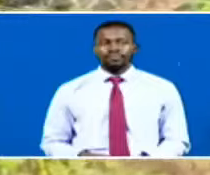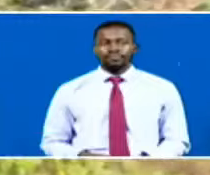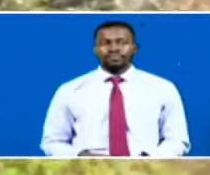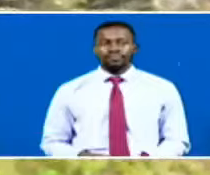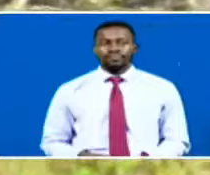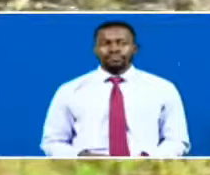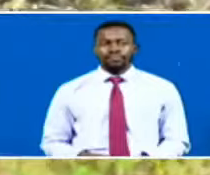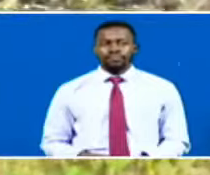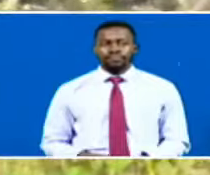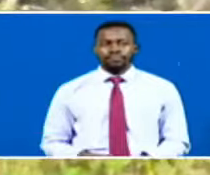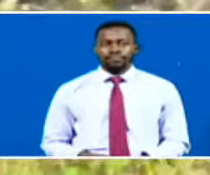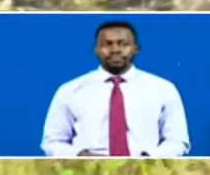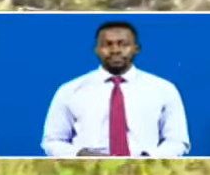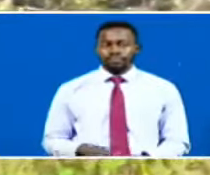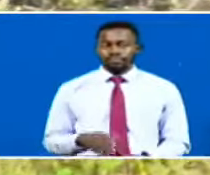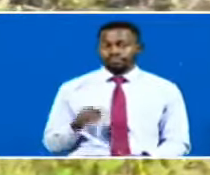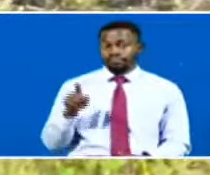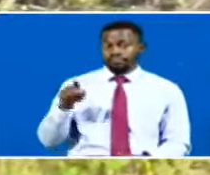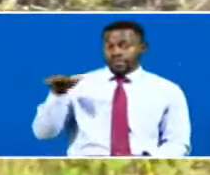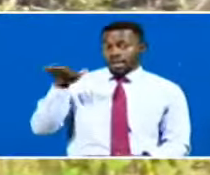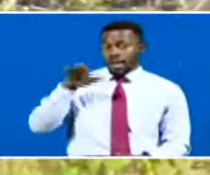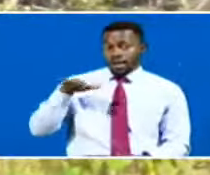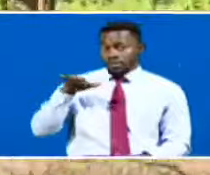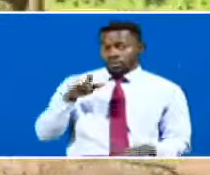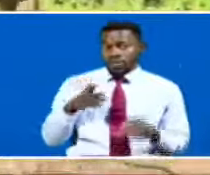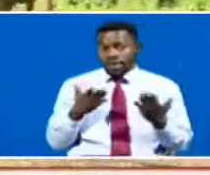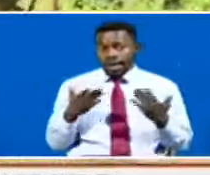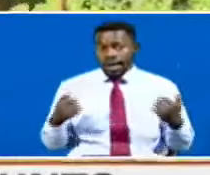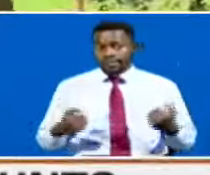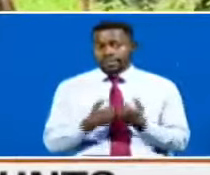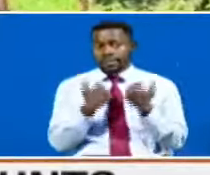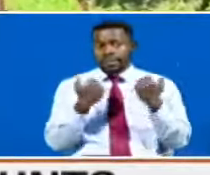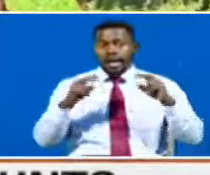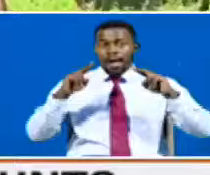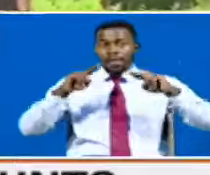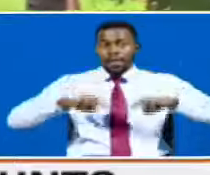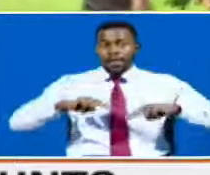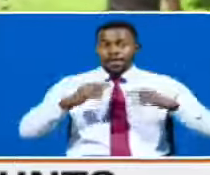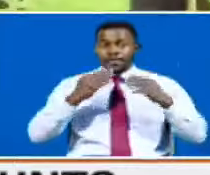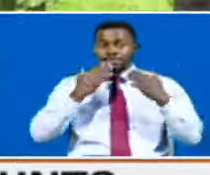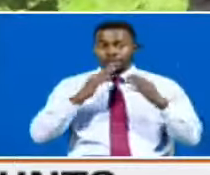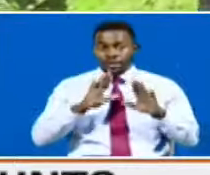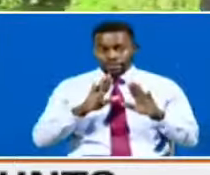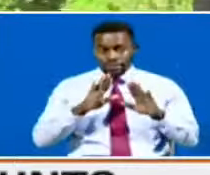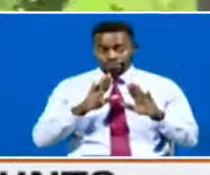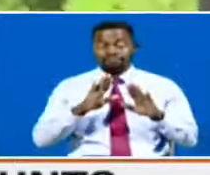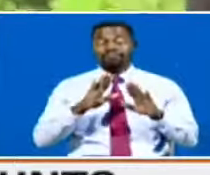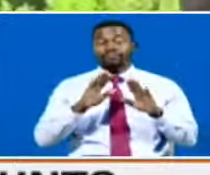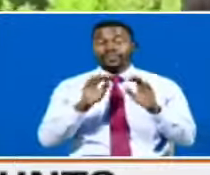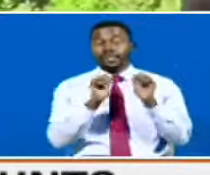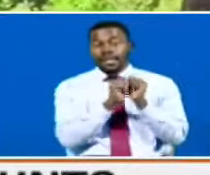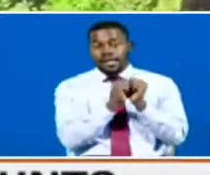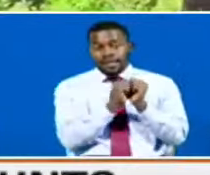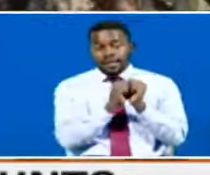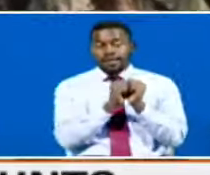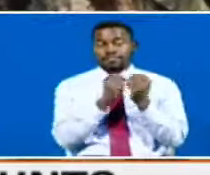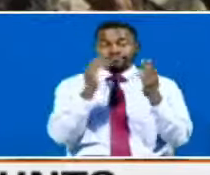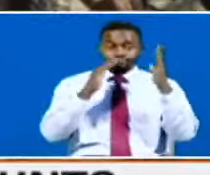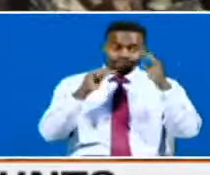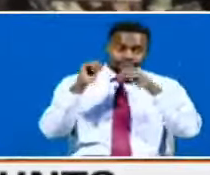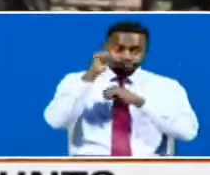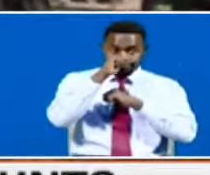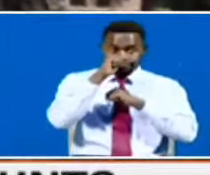Richard Chesiros at the scene of the fatal chopper accident in Marakwet that claimed the lives of 10 Kenyan military men, among them